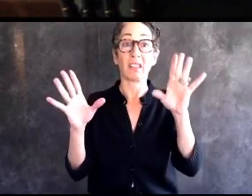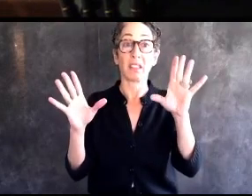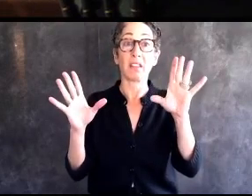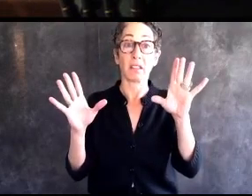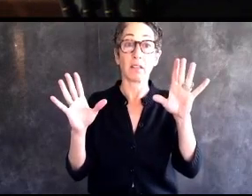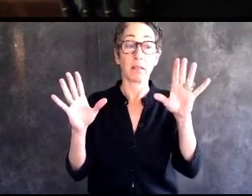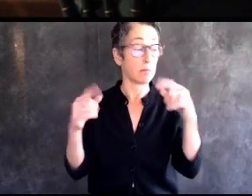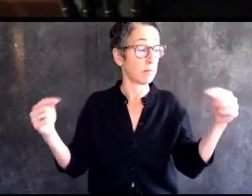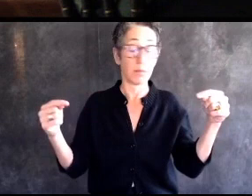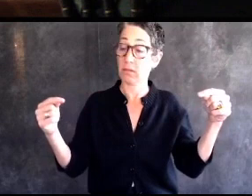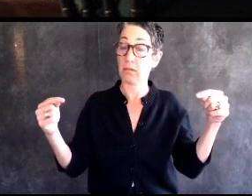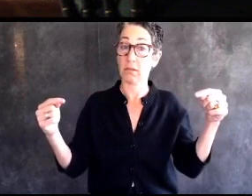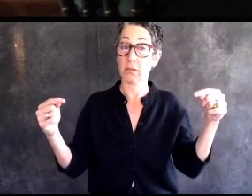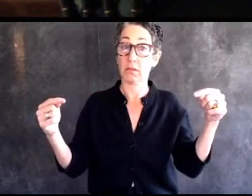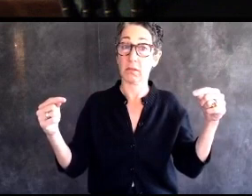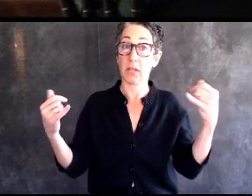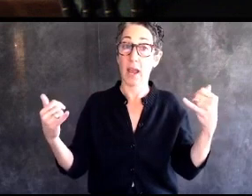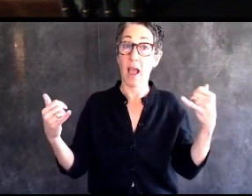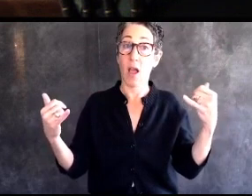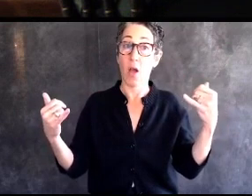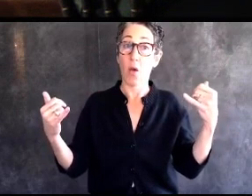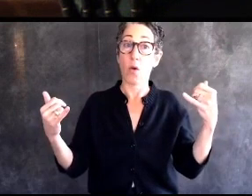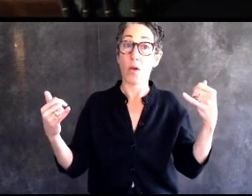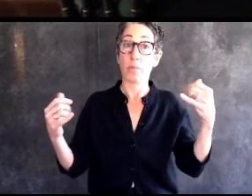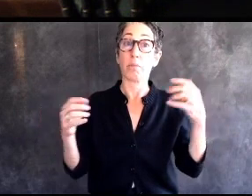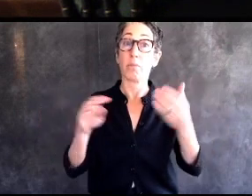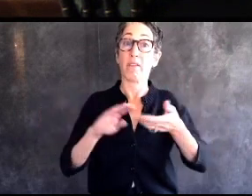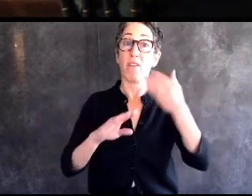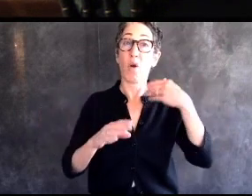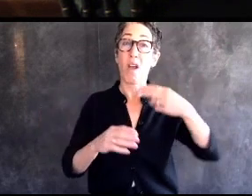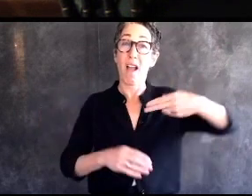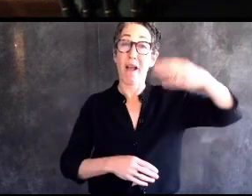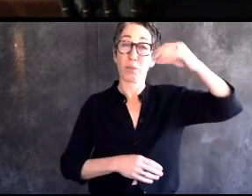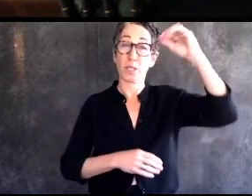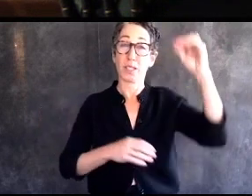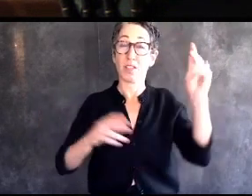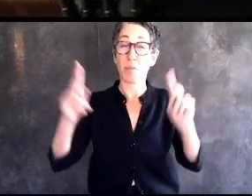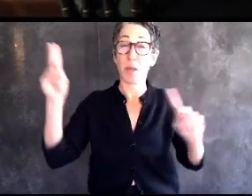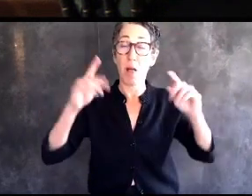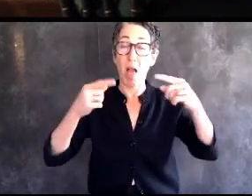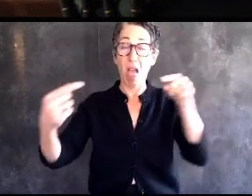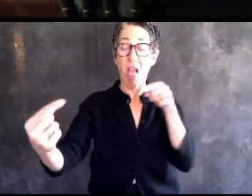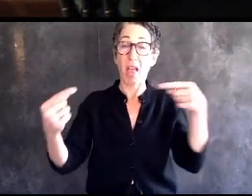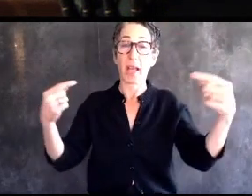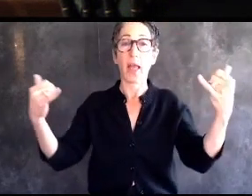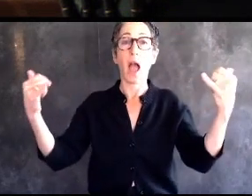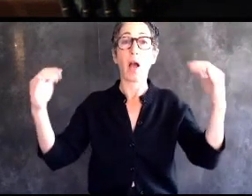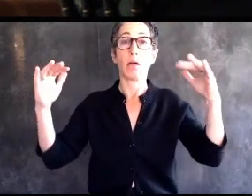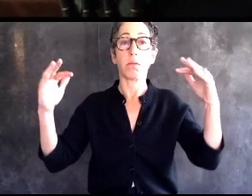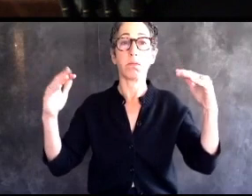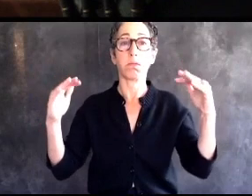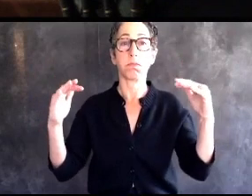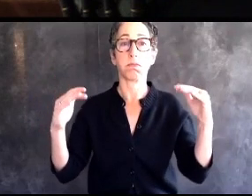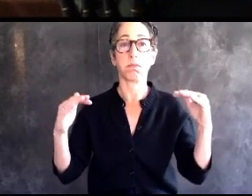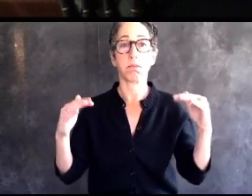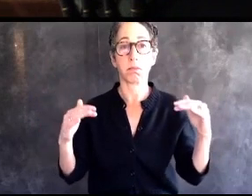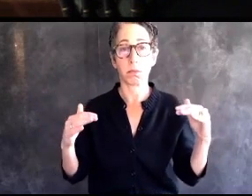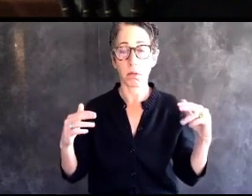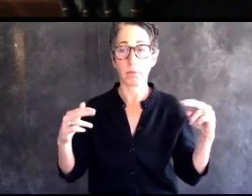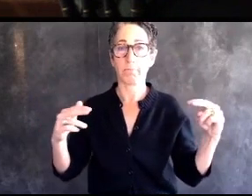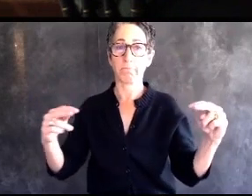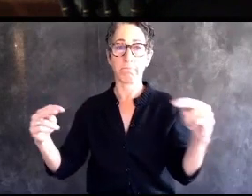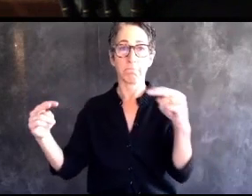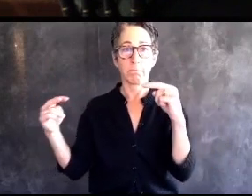at very low at this point. It actually, I think, the lowest point in the past decade or so, because everybody feel that they